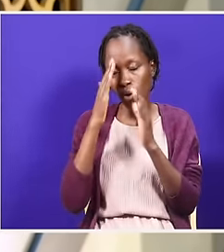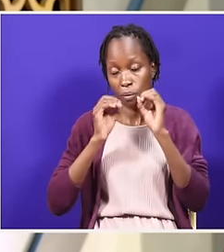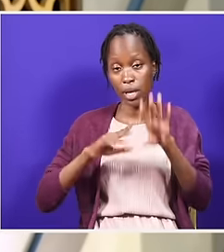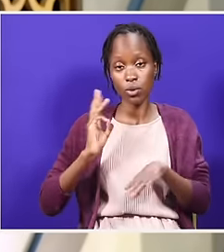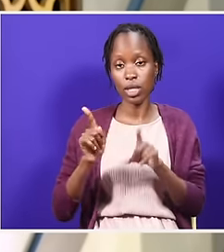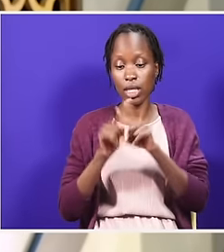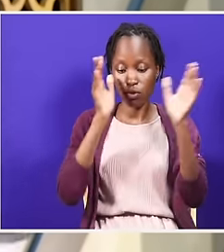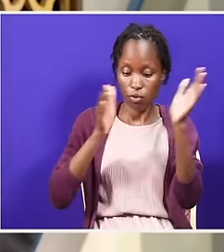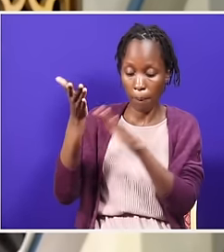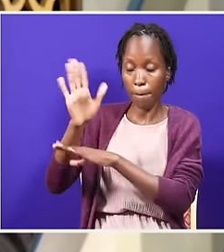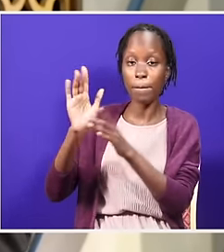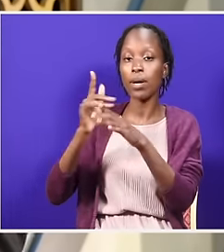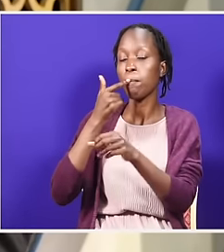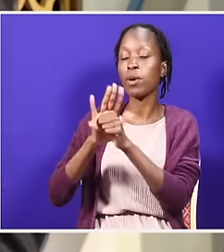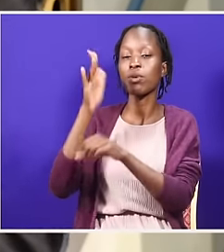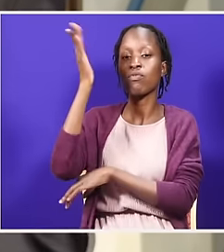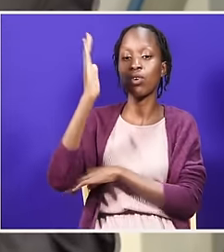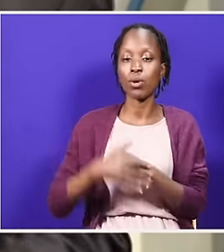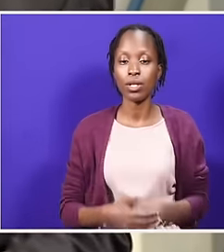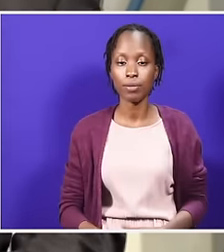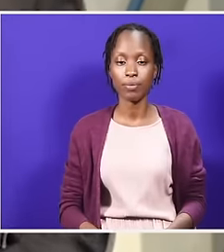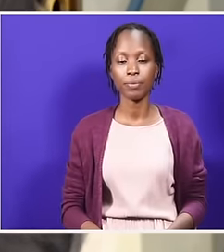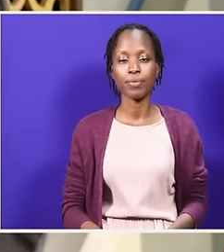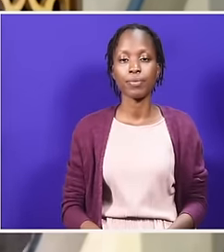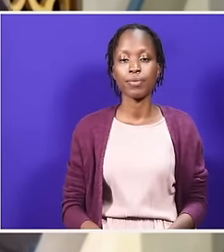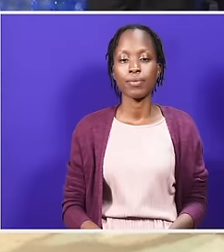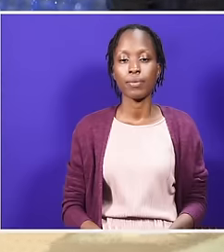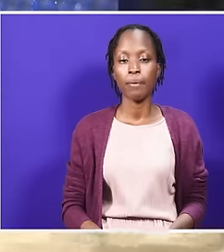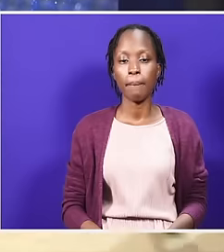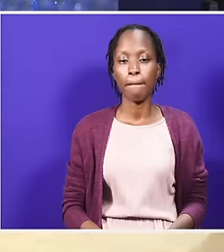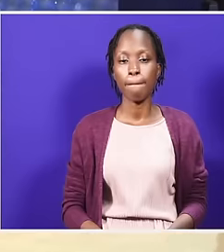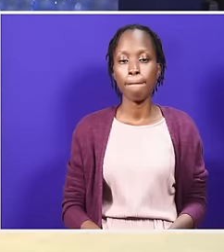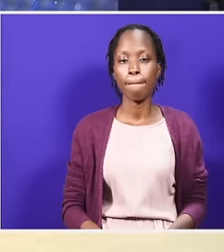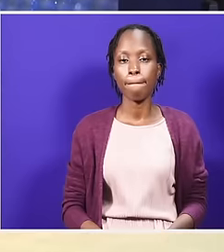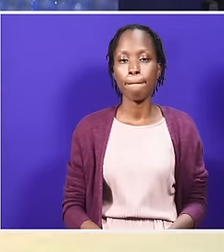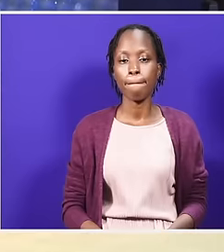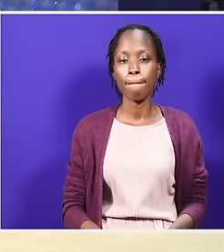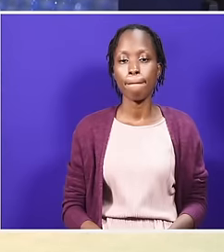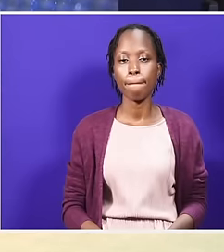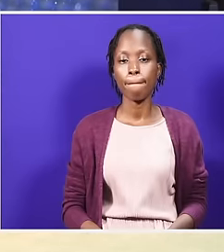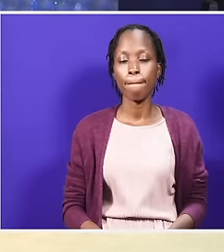message. Refocus on the promises of God. Yeah. Reverend Lynn. Thank you.